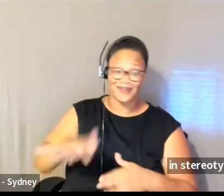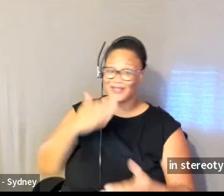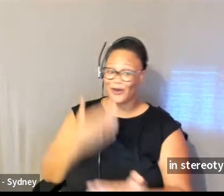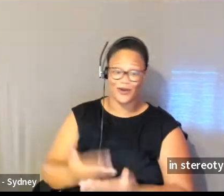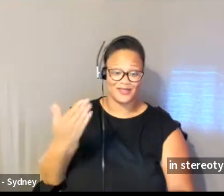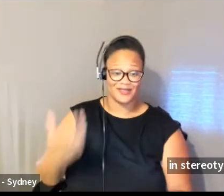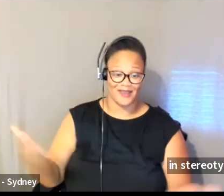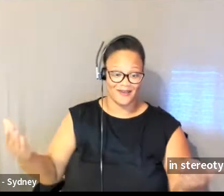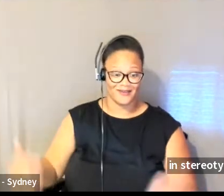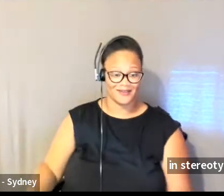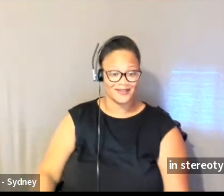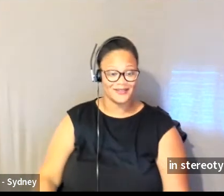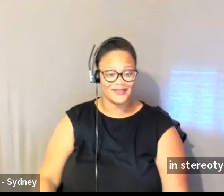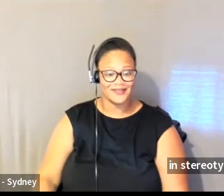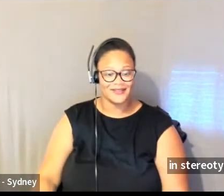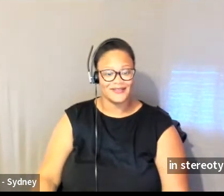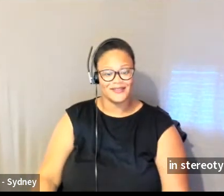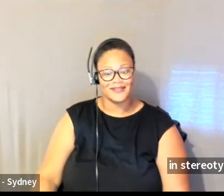Sure.